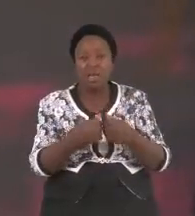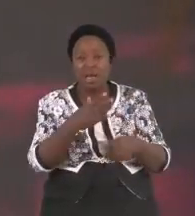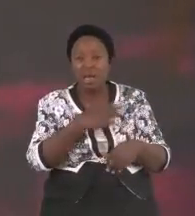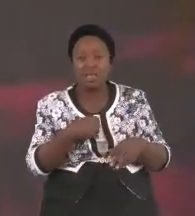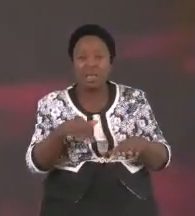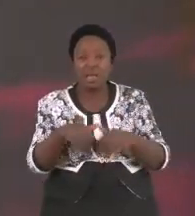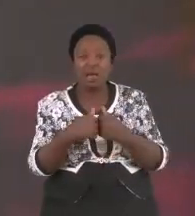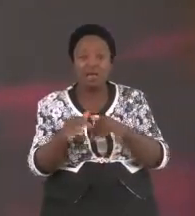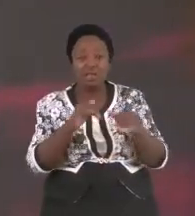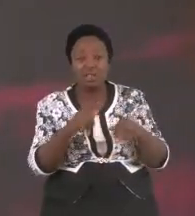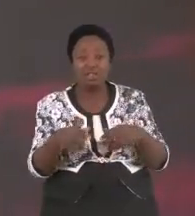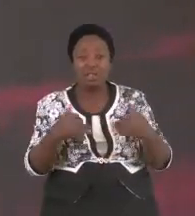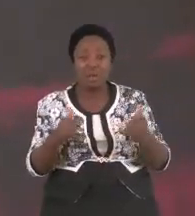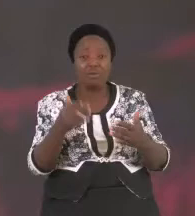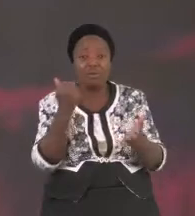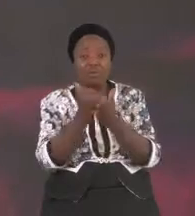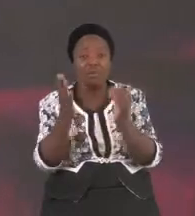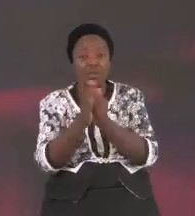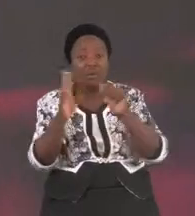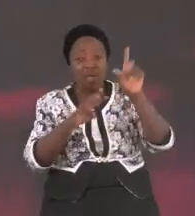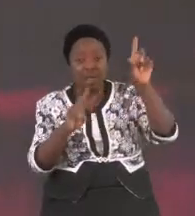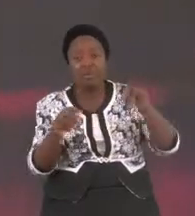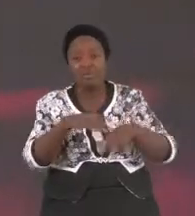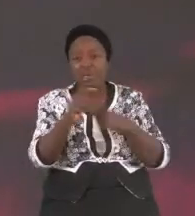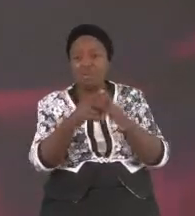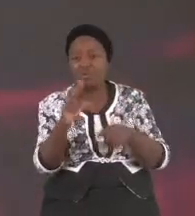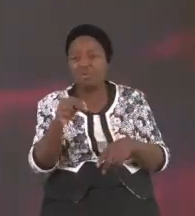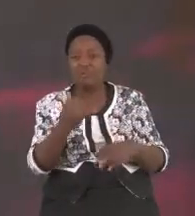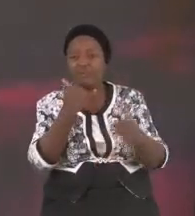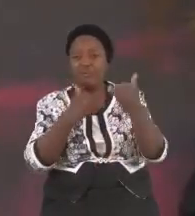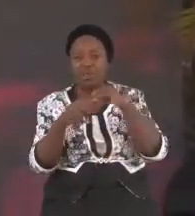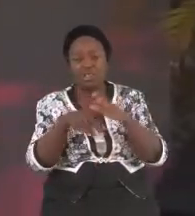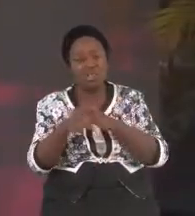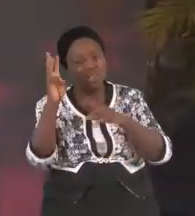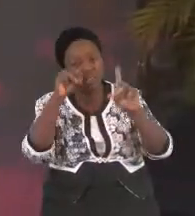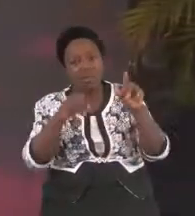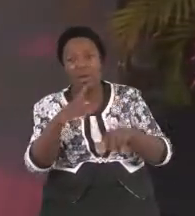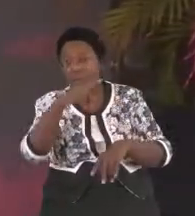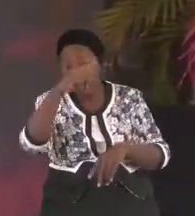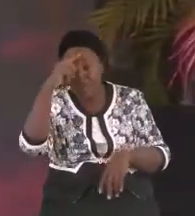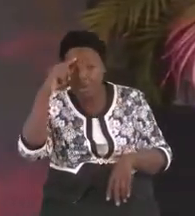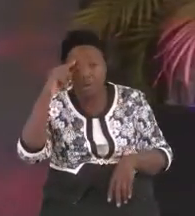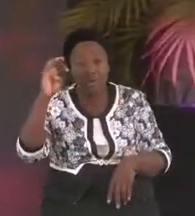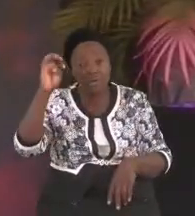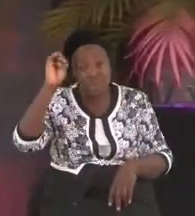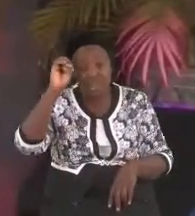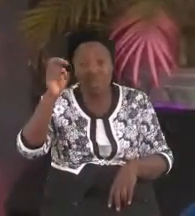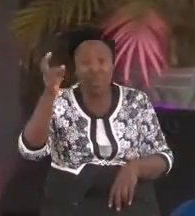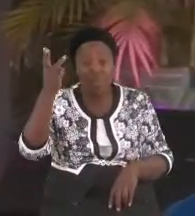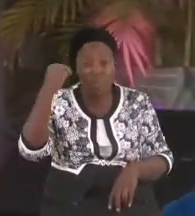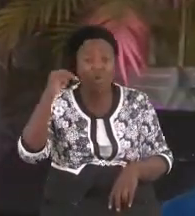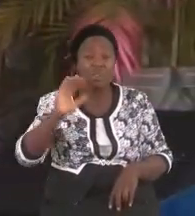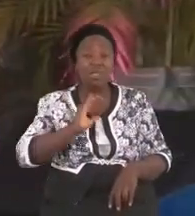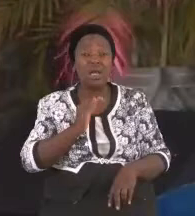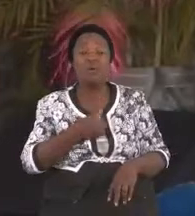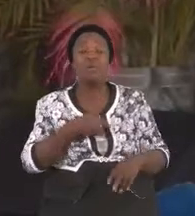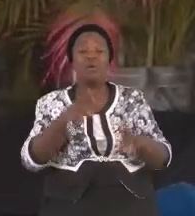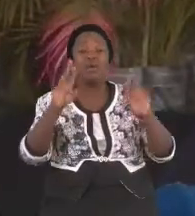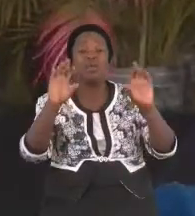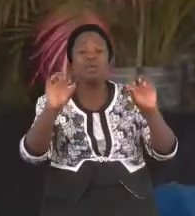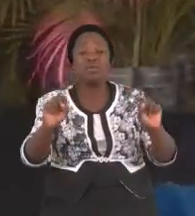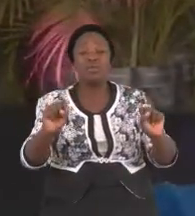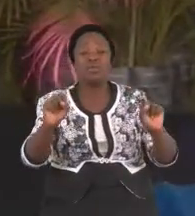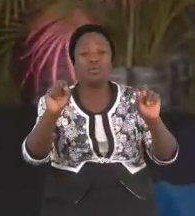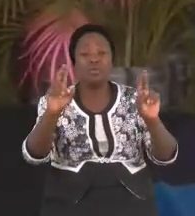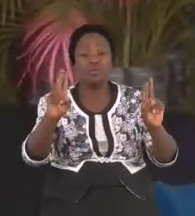was no fault in him? Because he was our substitute, and is a